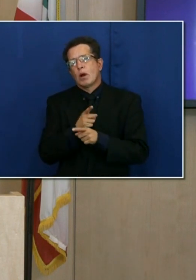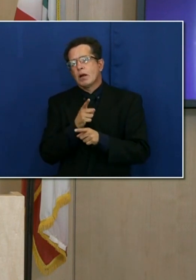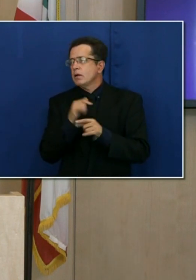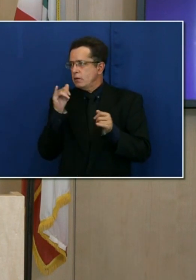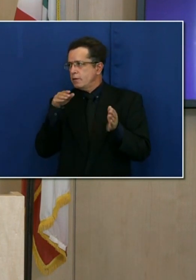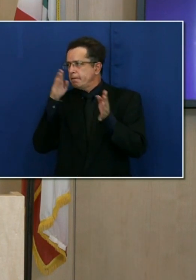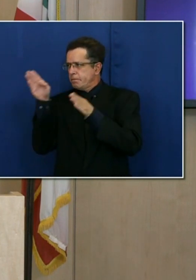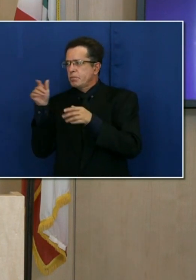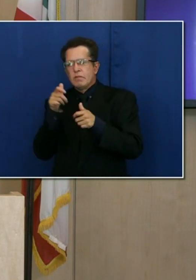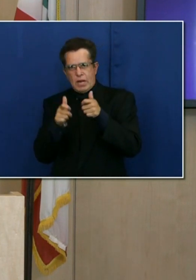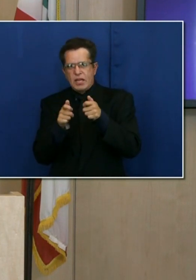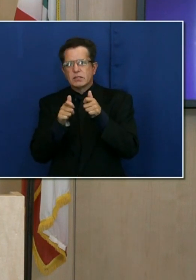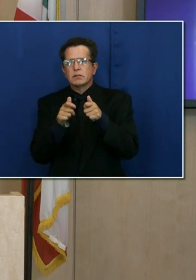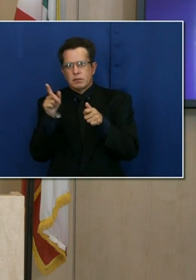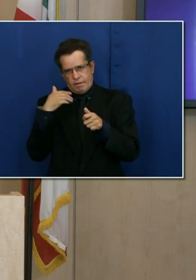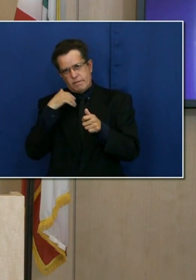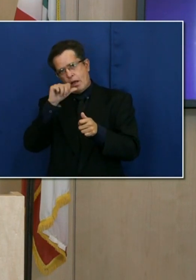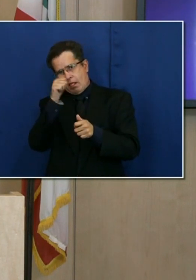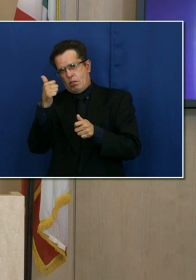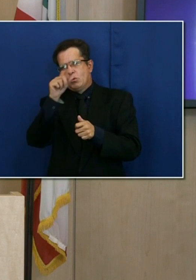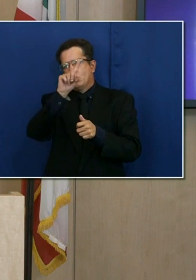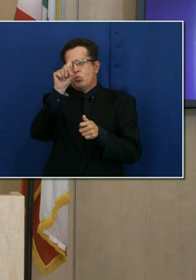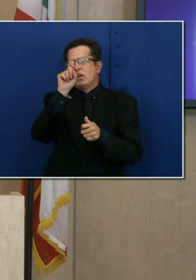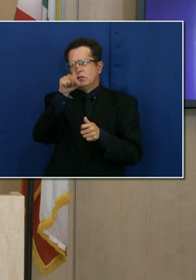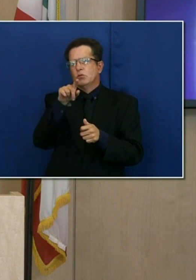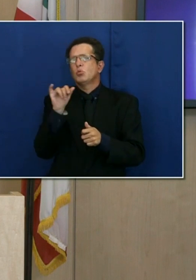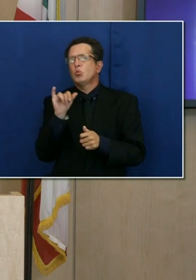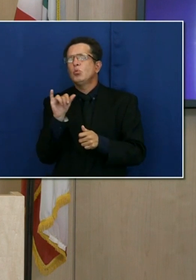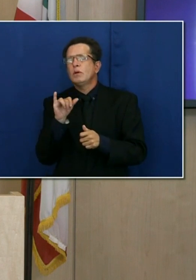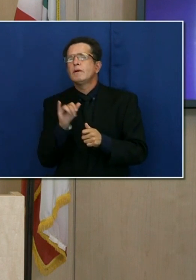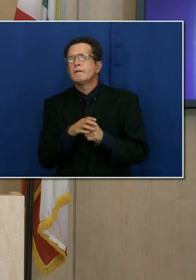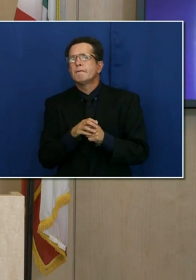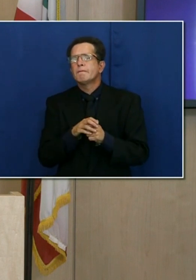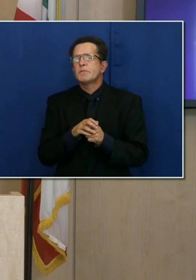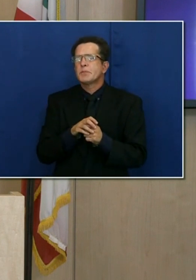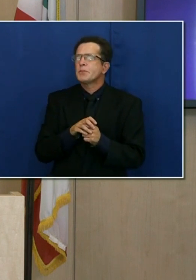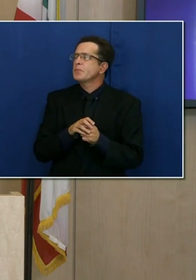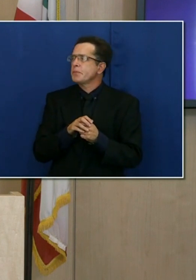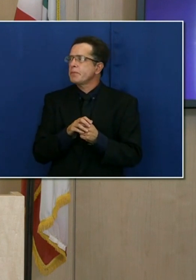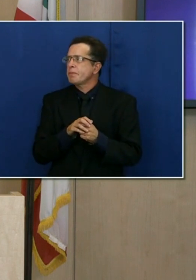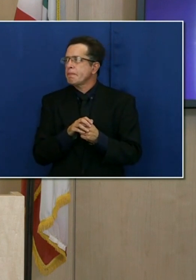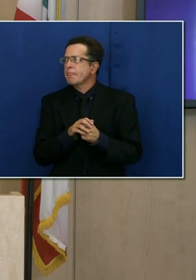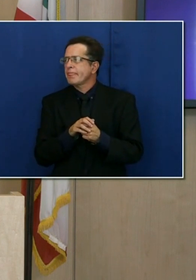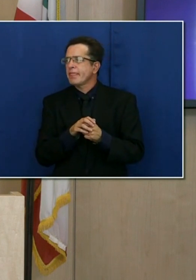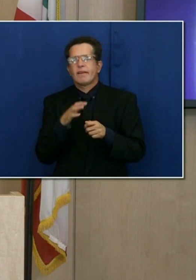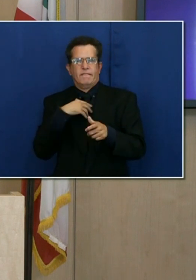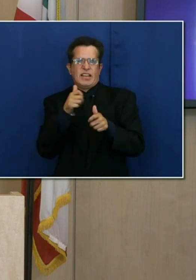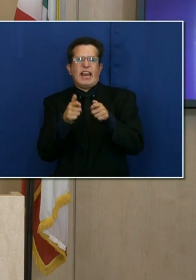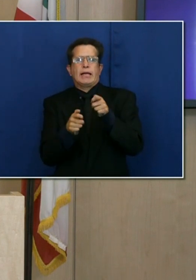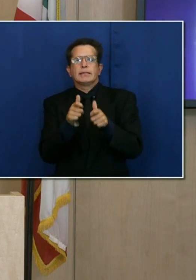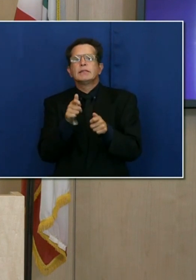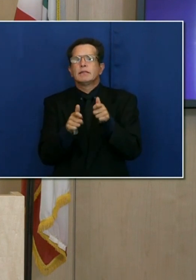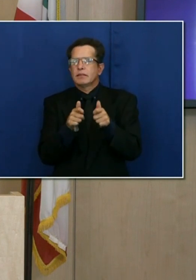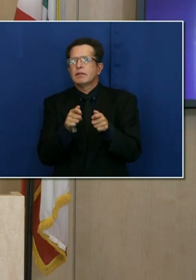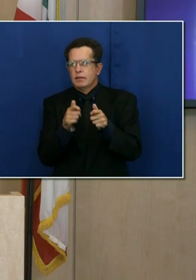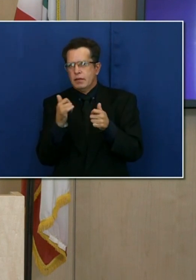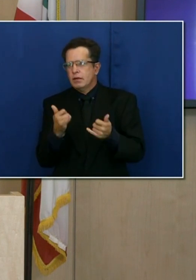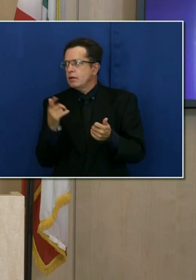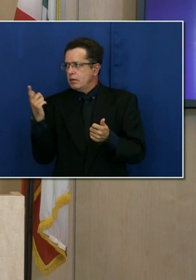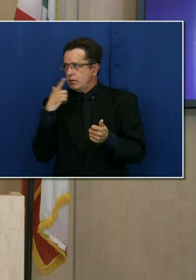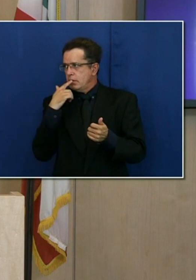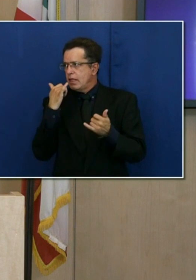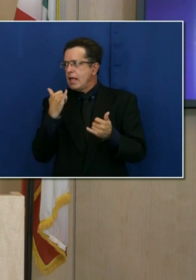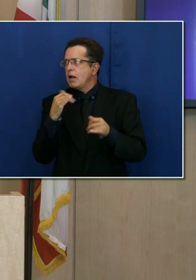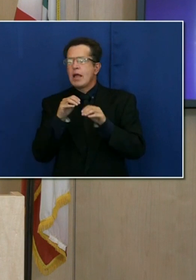follow-up question as well, so let me pull that up here. I'm sorry, there has been a few questions from him. Is the